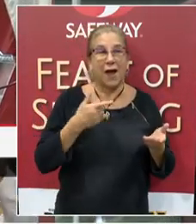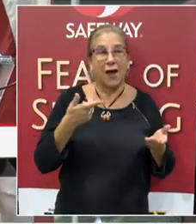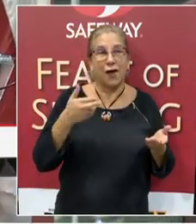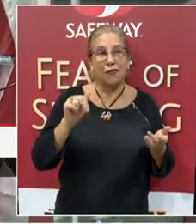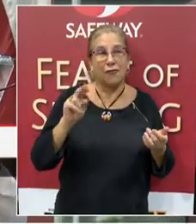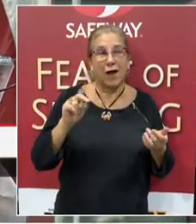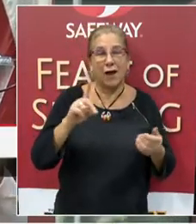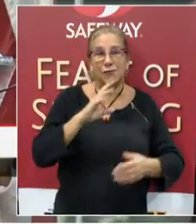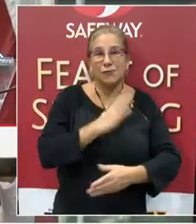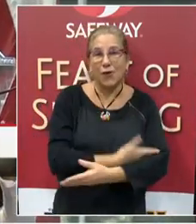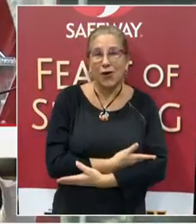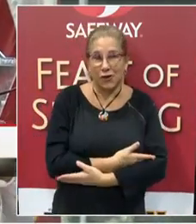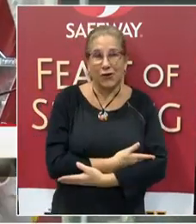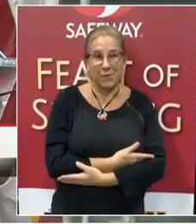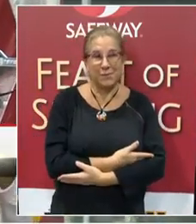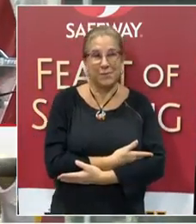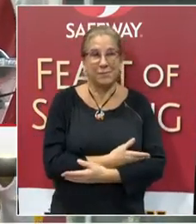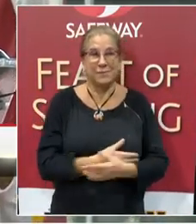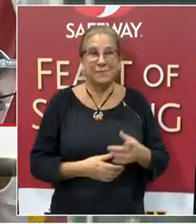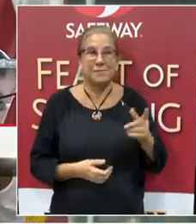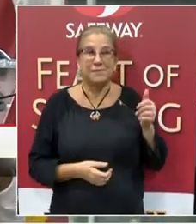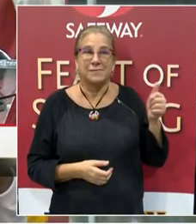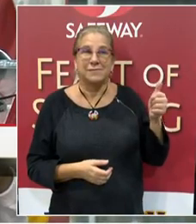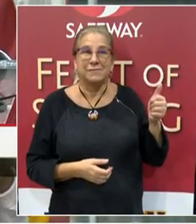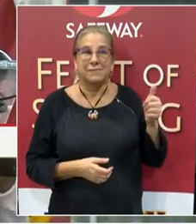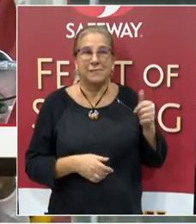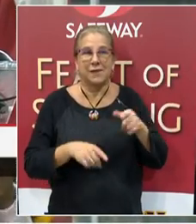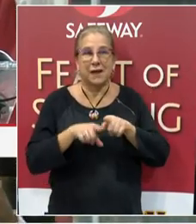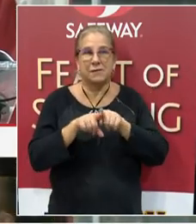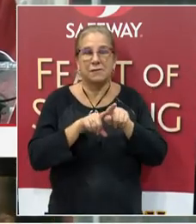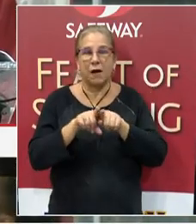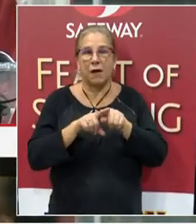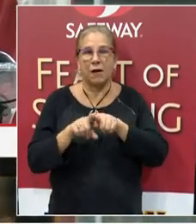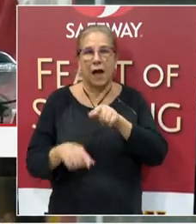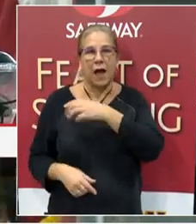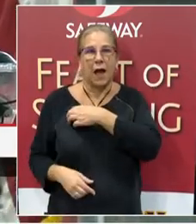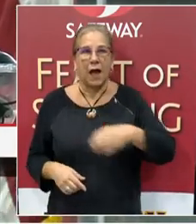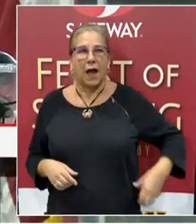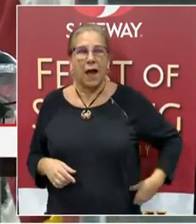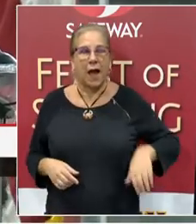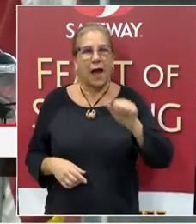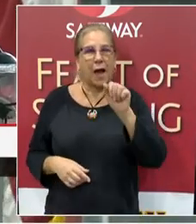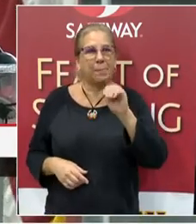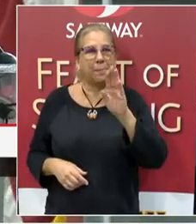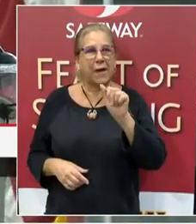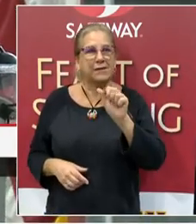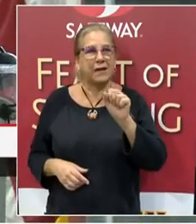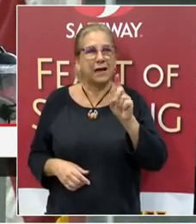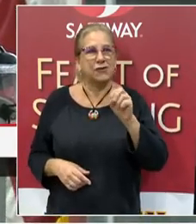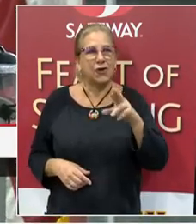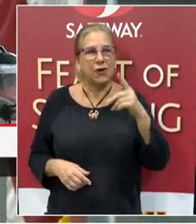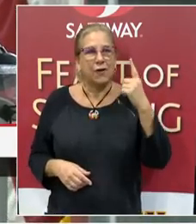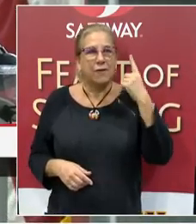SOC ambassador for Sacatume. And this year, Reagan collected